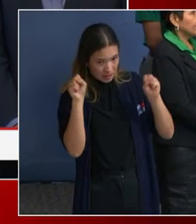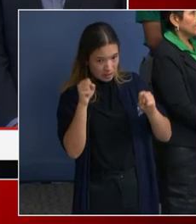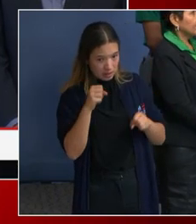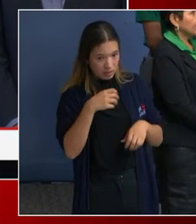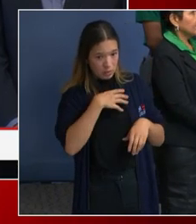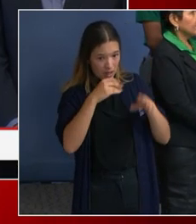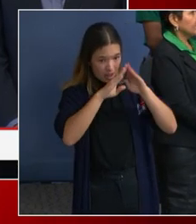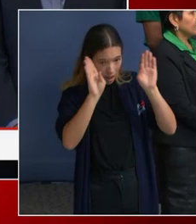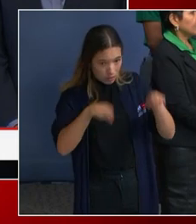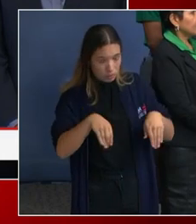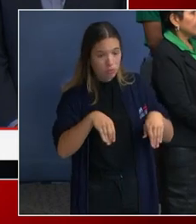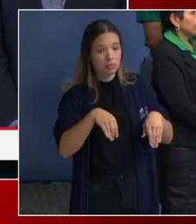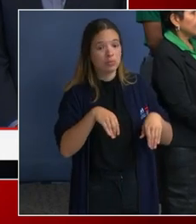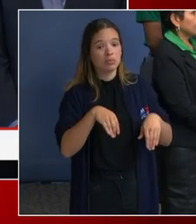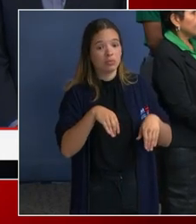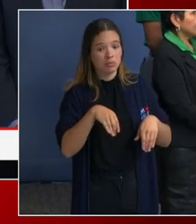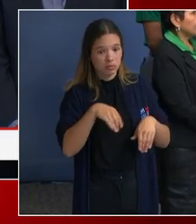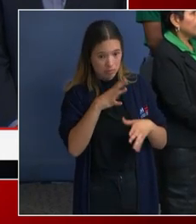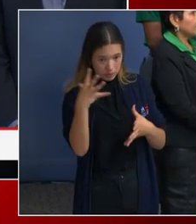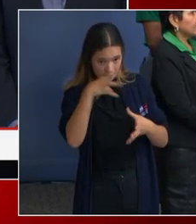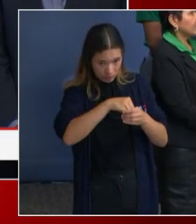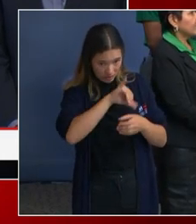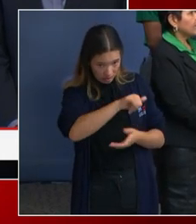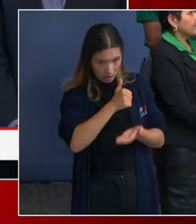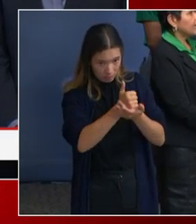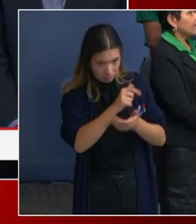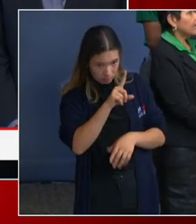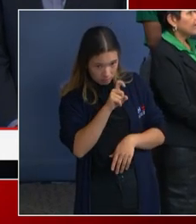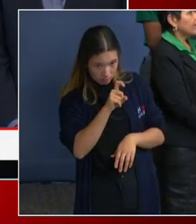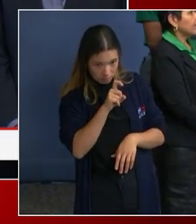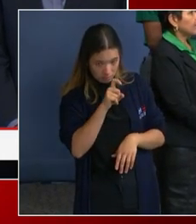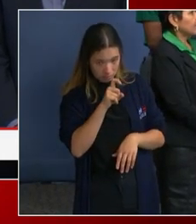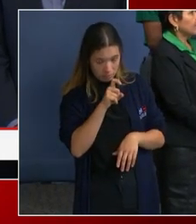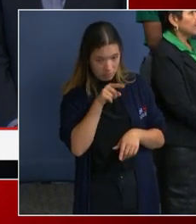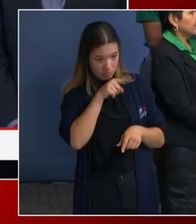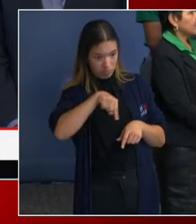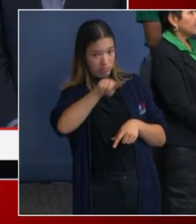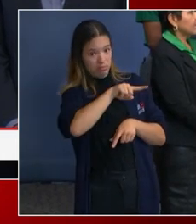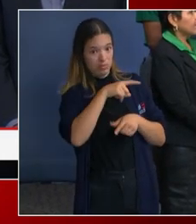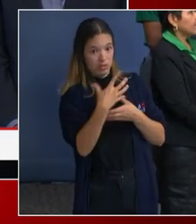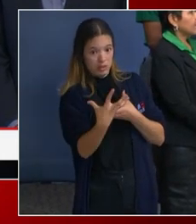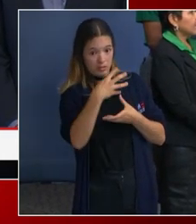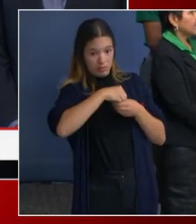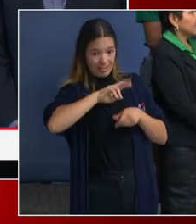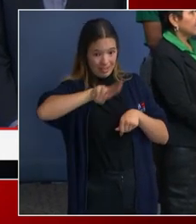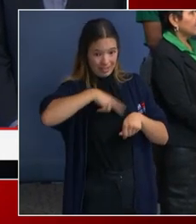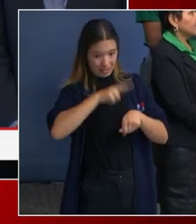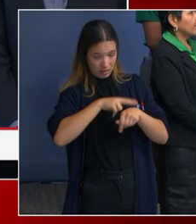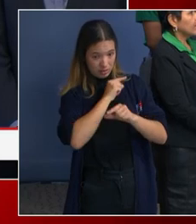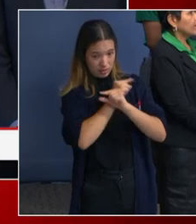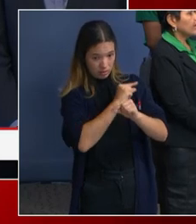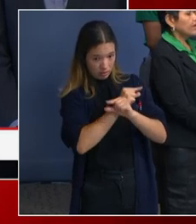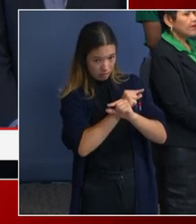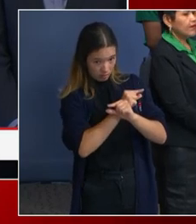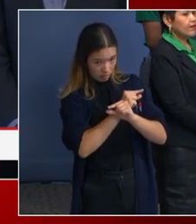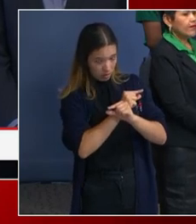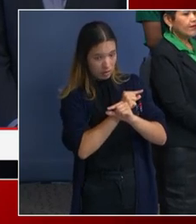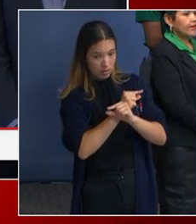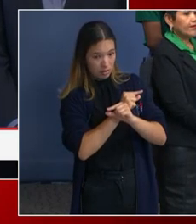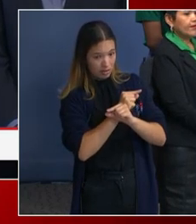anybody else who was involved in the National Guard not being granted for the district's humanitarian